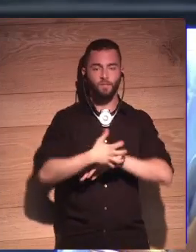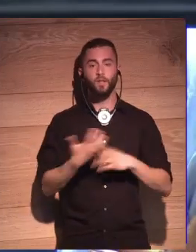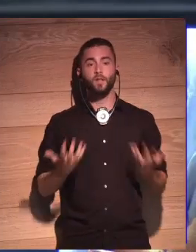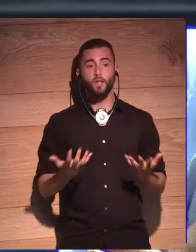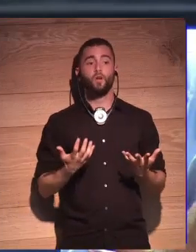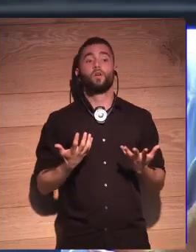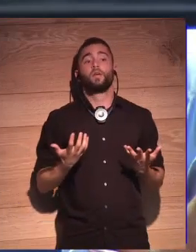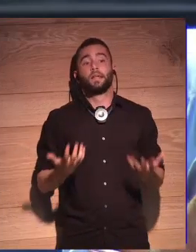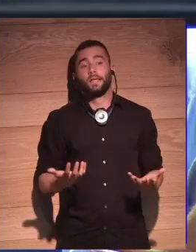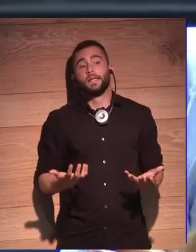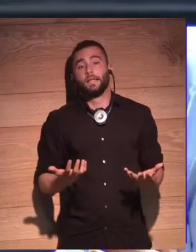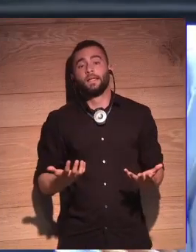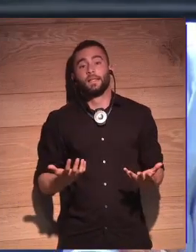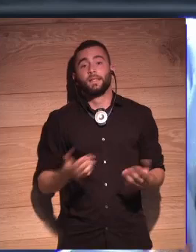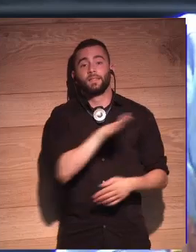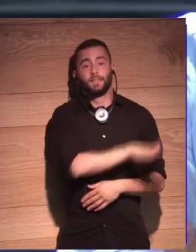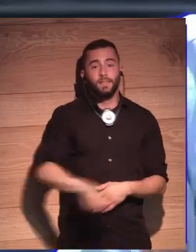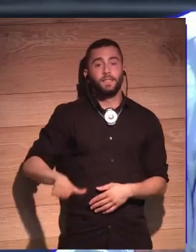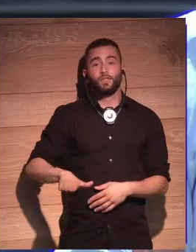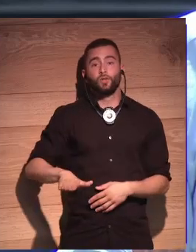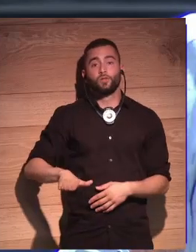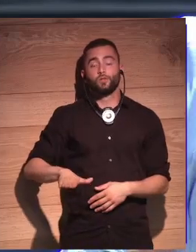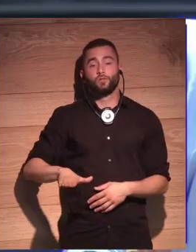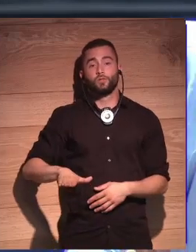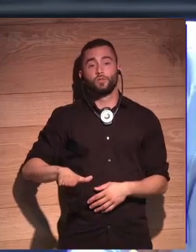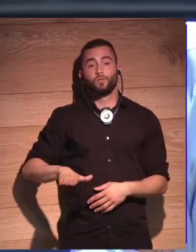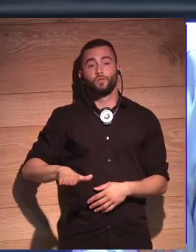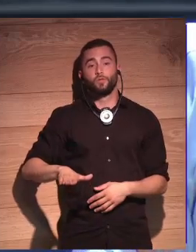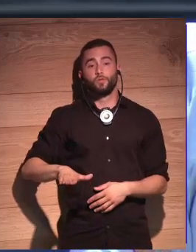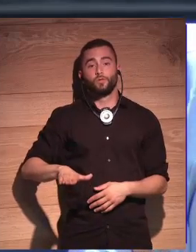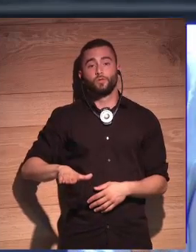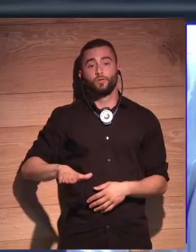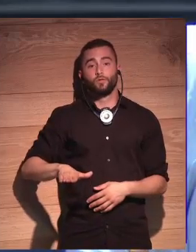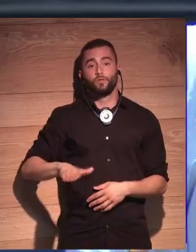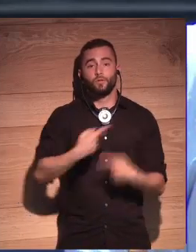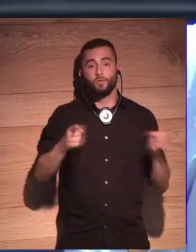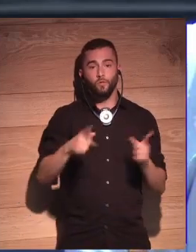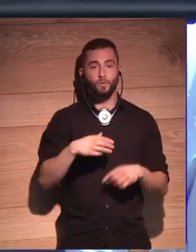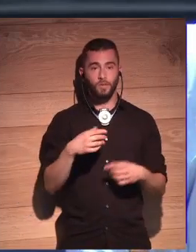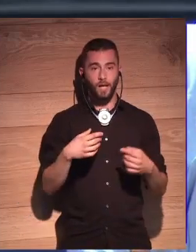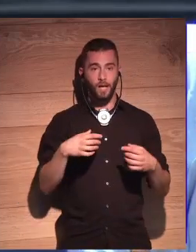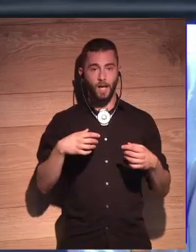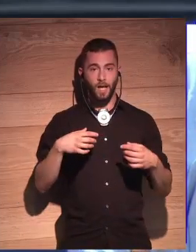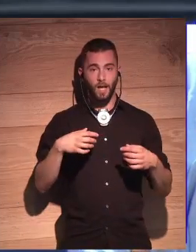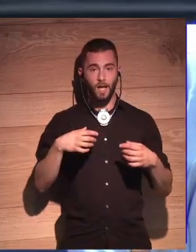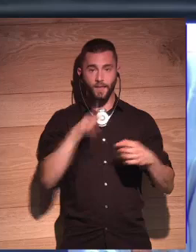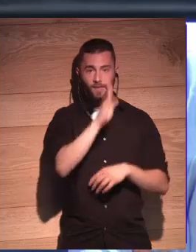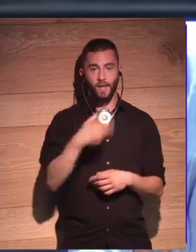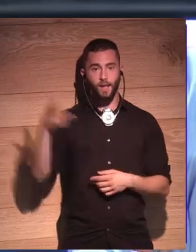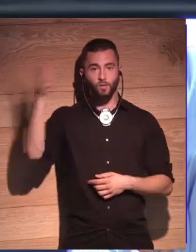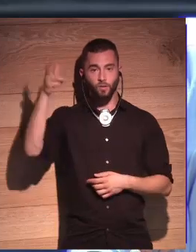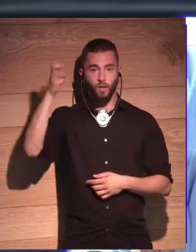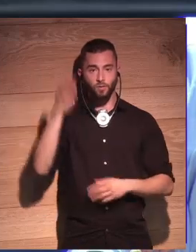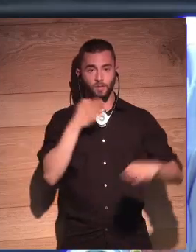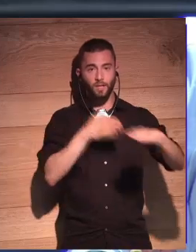was less favored neighborhood where probably most of the children had not had the